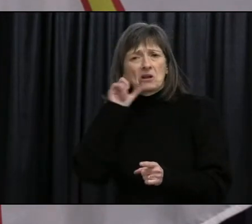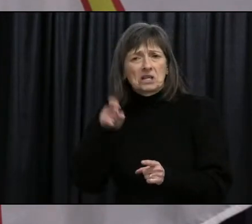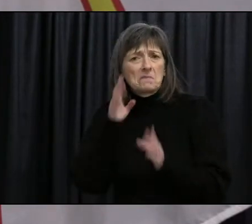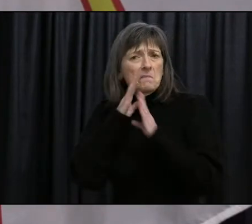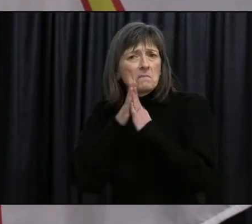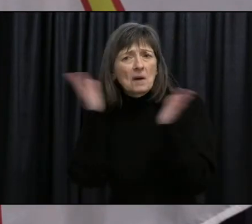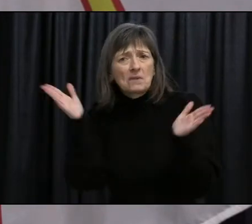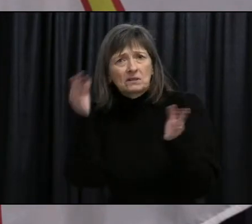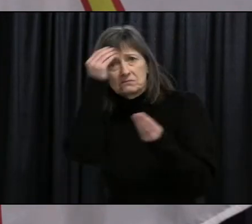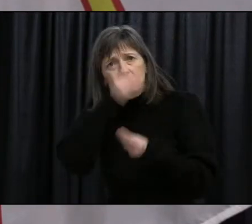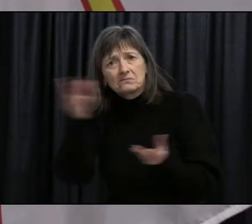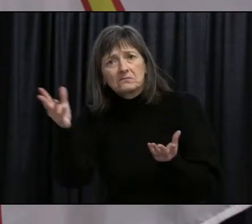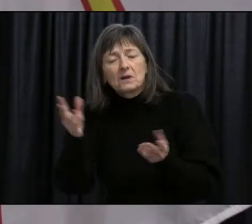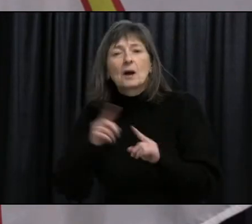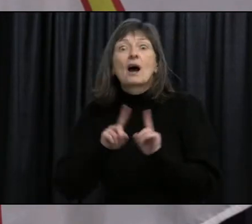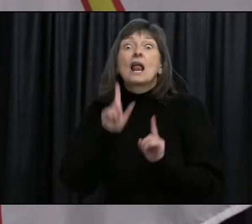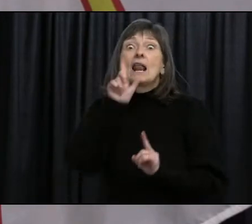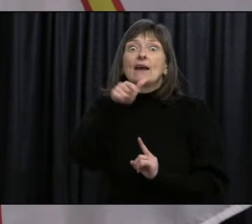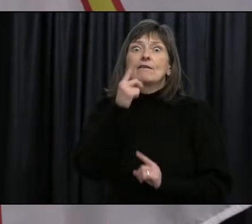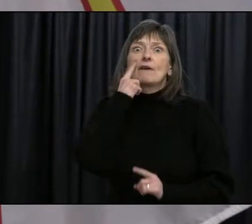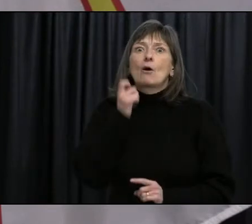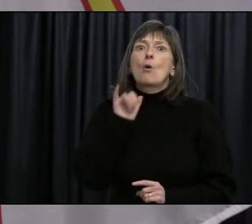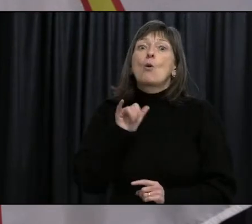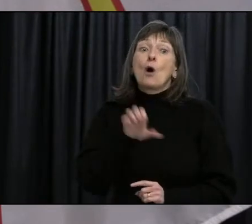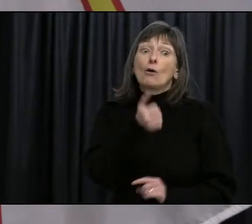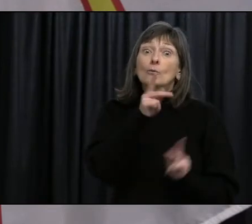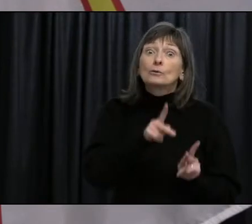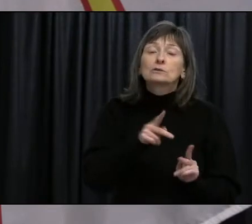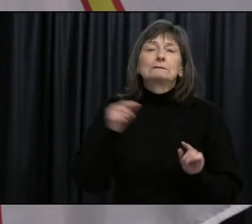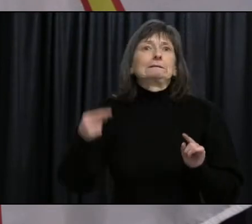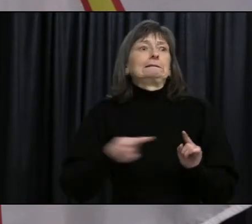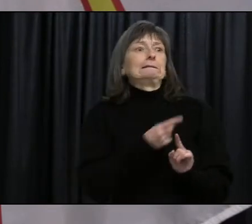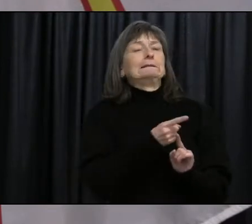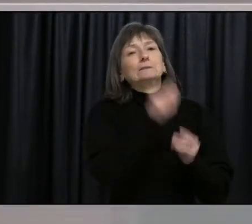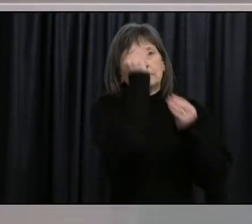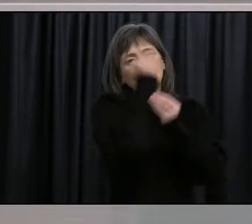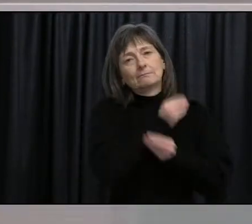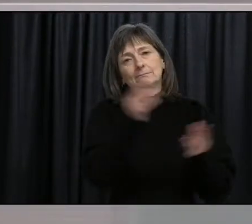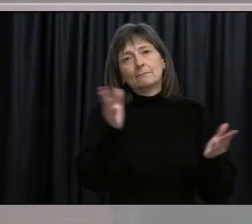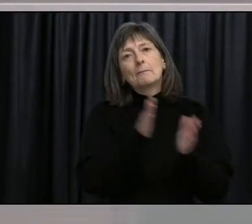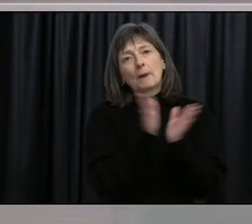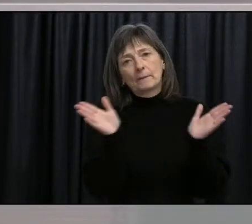came to light, they felt that they needed to do that advisory. Okay, thanks.